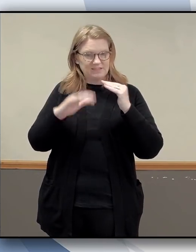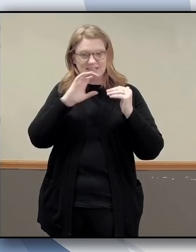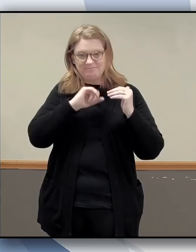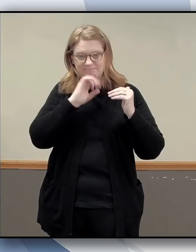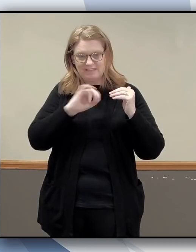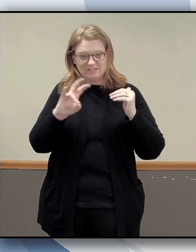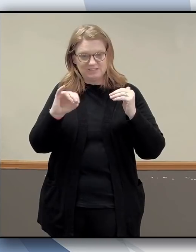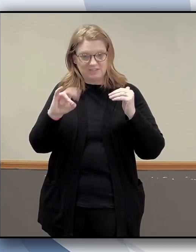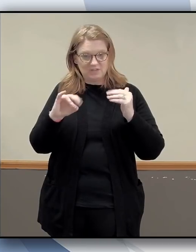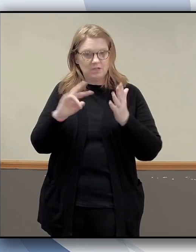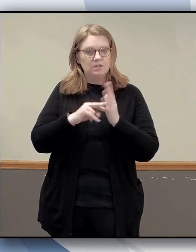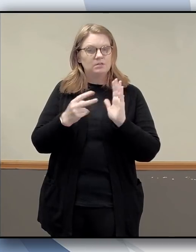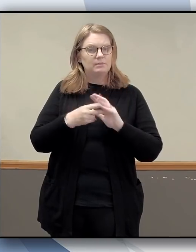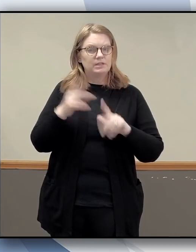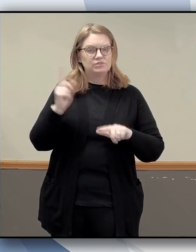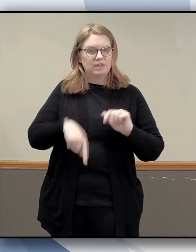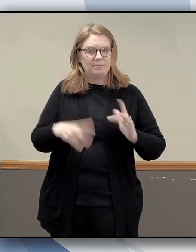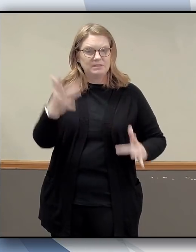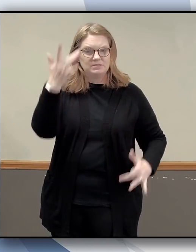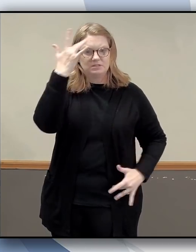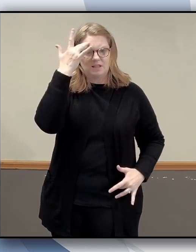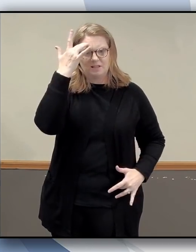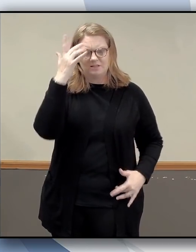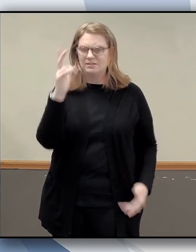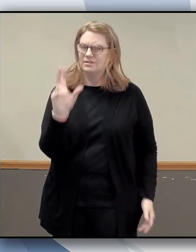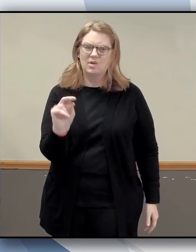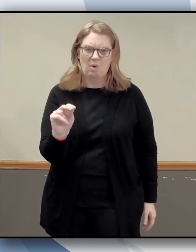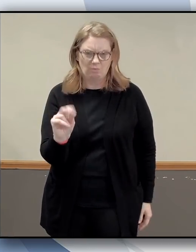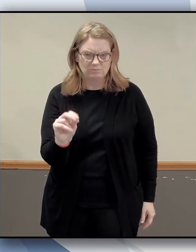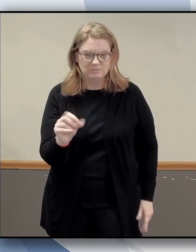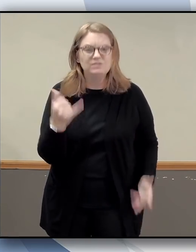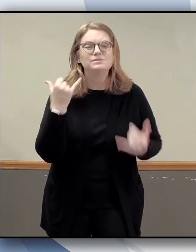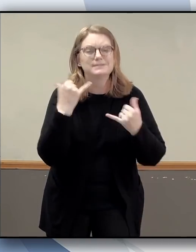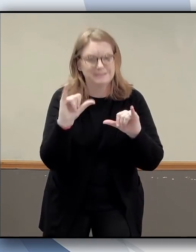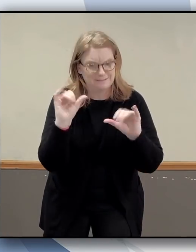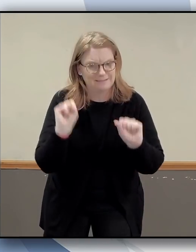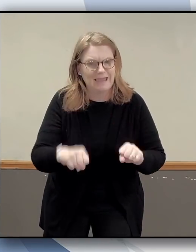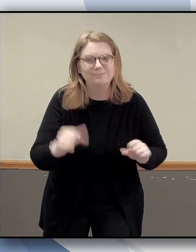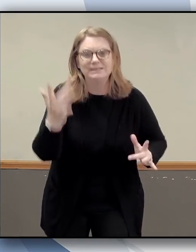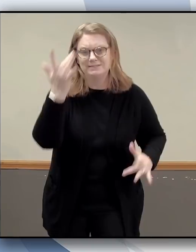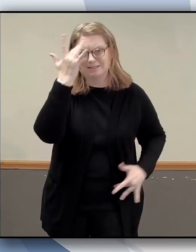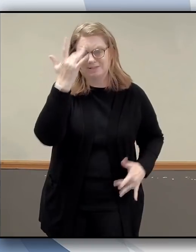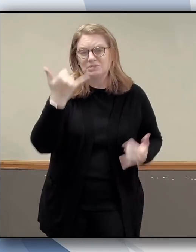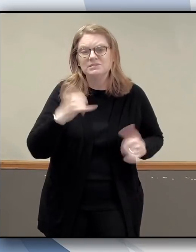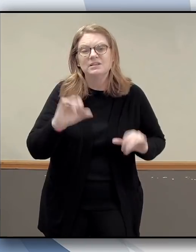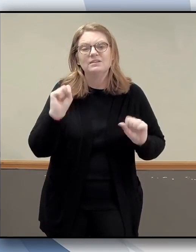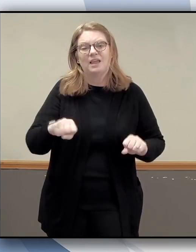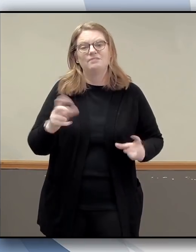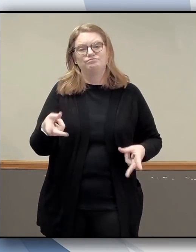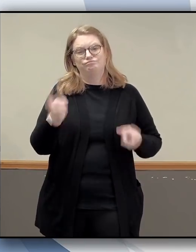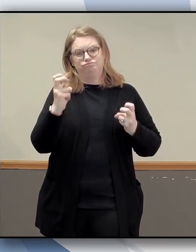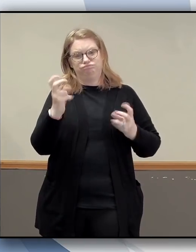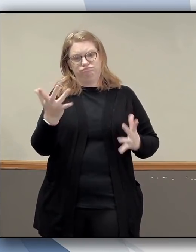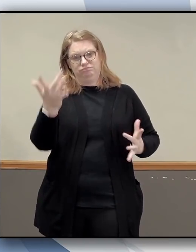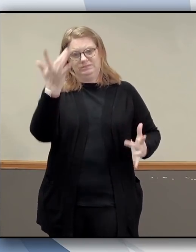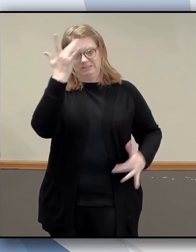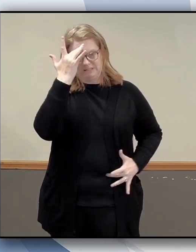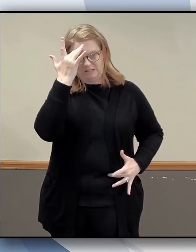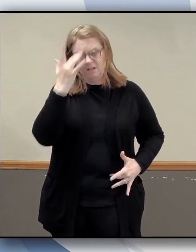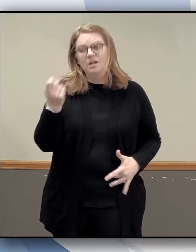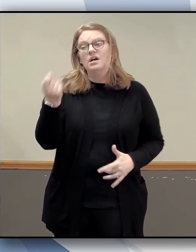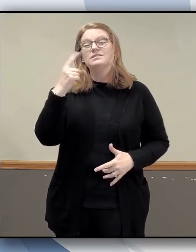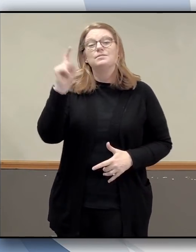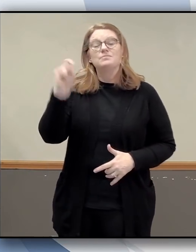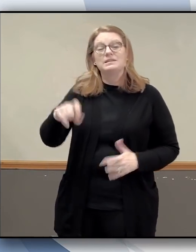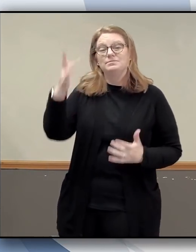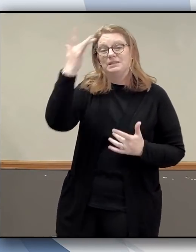to this. And so again, we want to, again, make sure that we are being smart about how we're protecting our vulnerable,